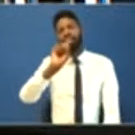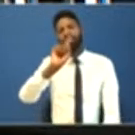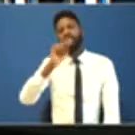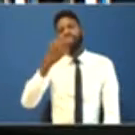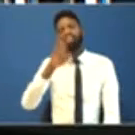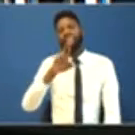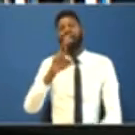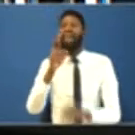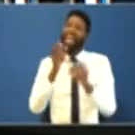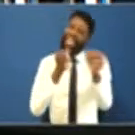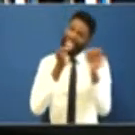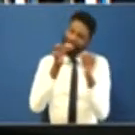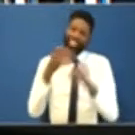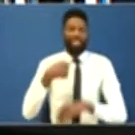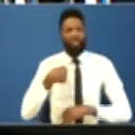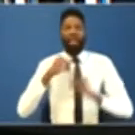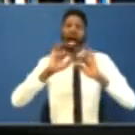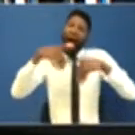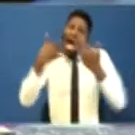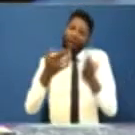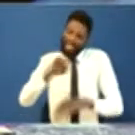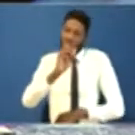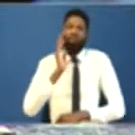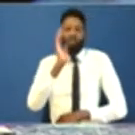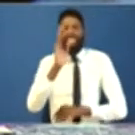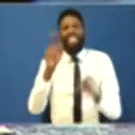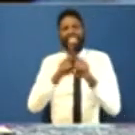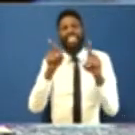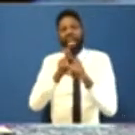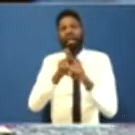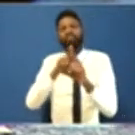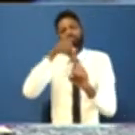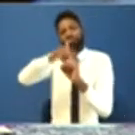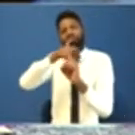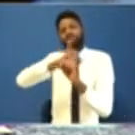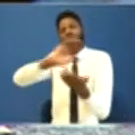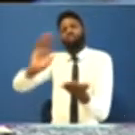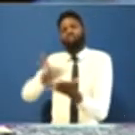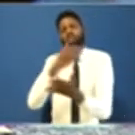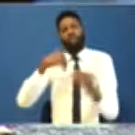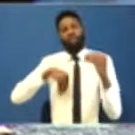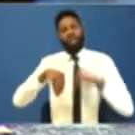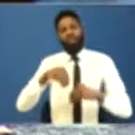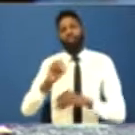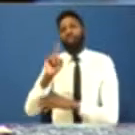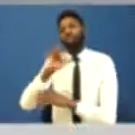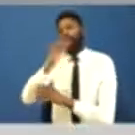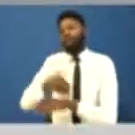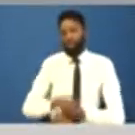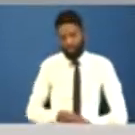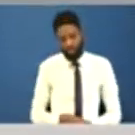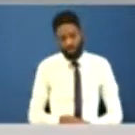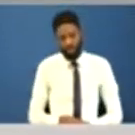just tell me a bit about the how you're going to approach the war against corruption in nairobi county